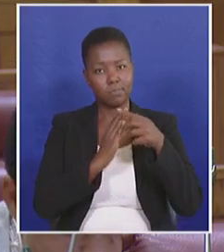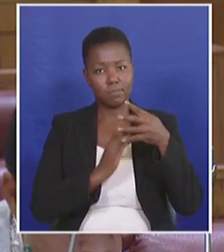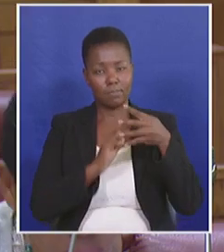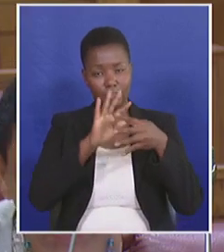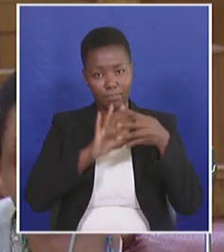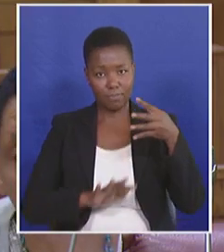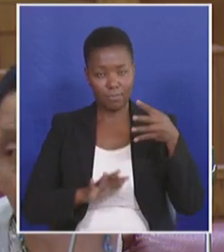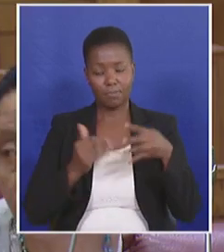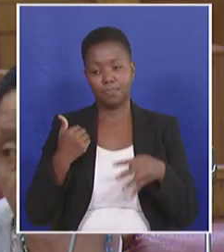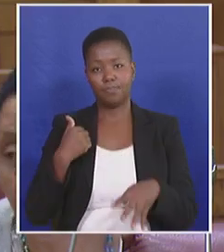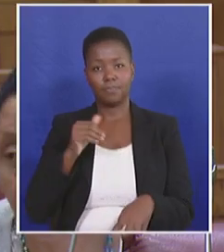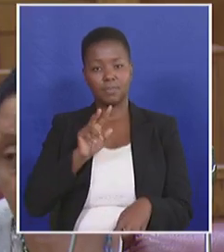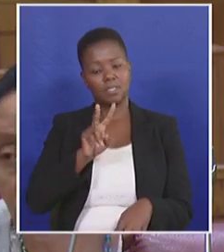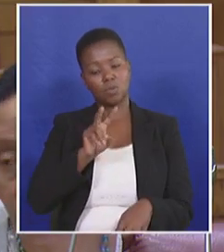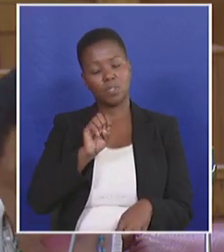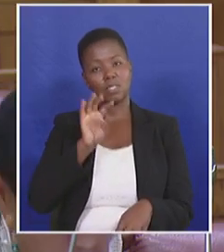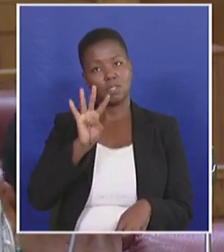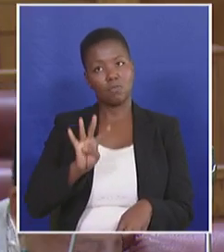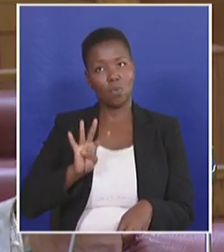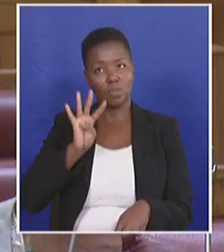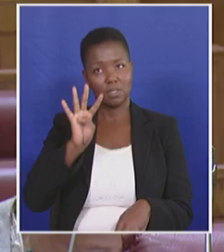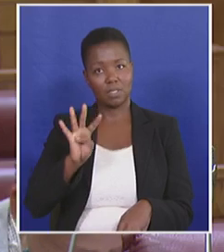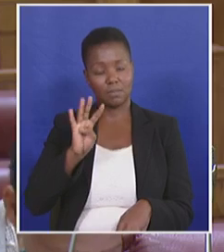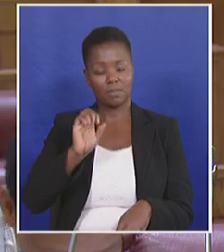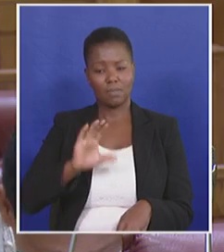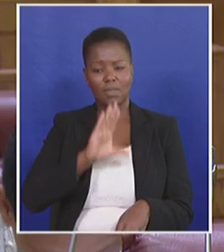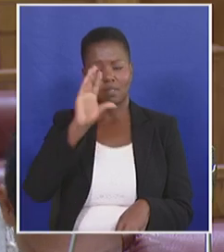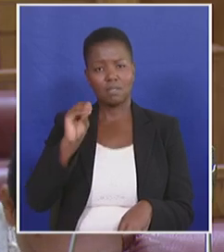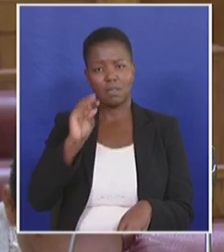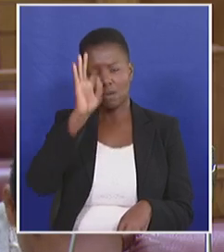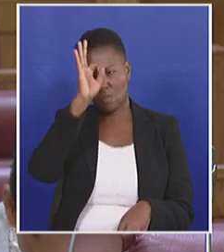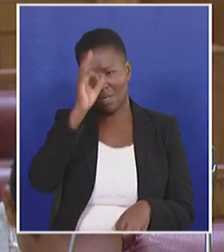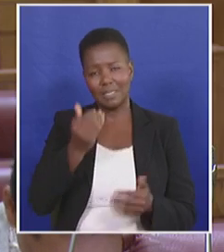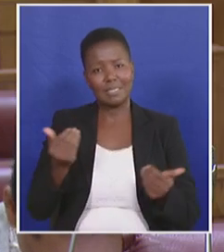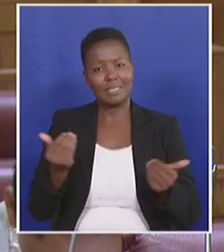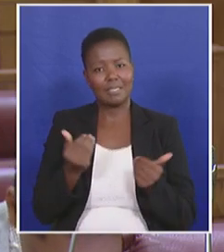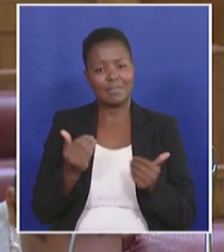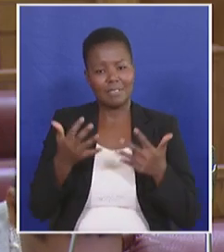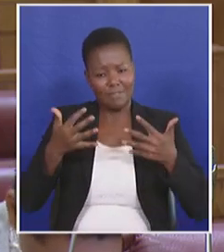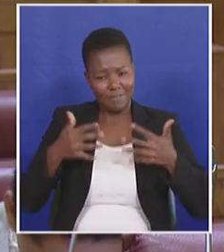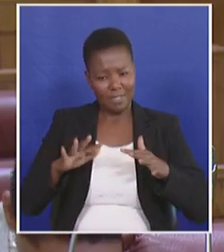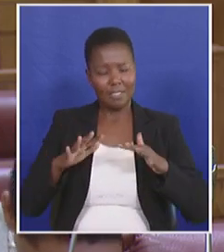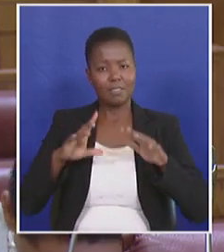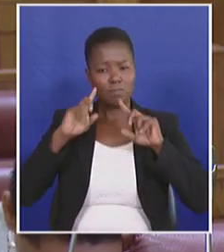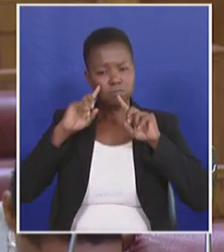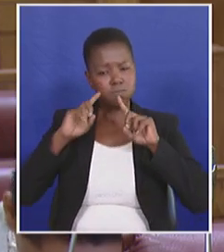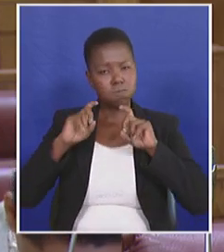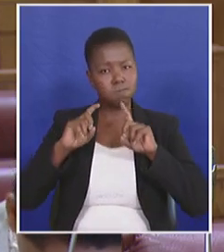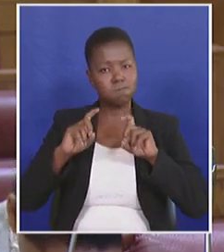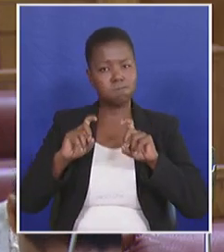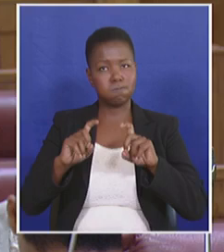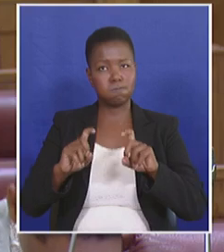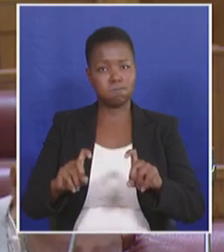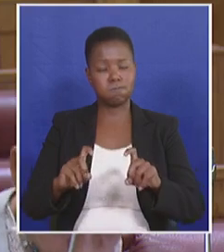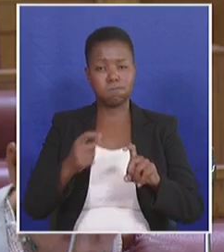In 2014, the South African Police Service conducted a research colloquium in which demilitarization